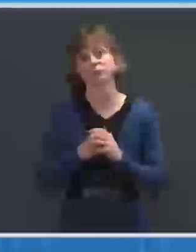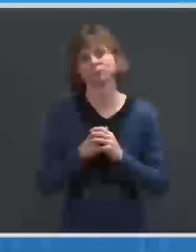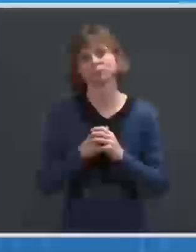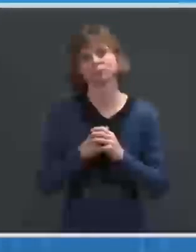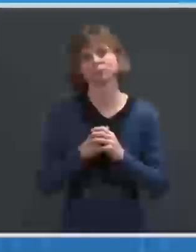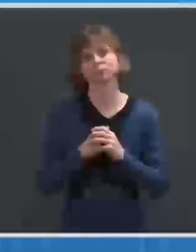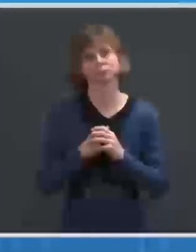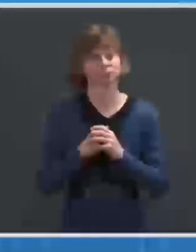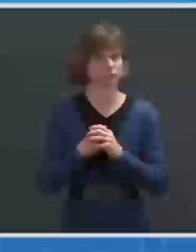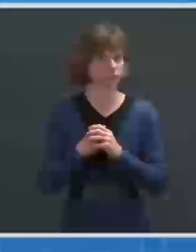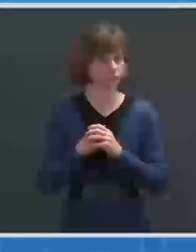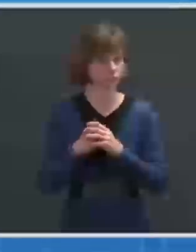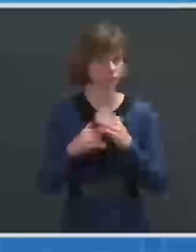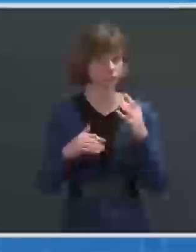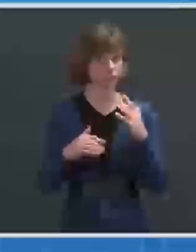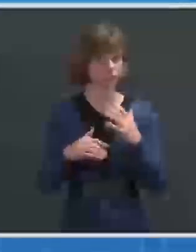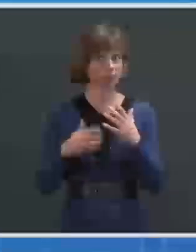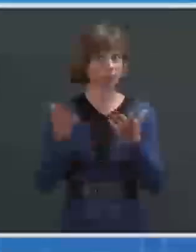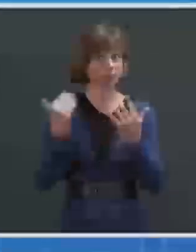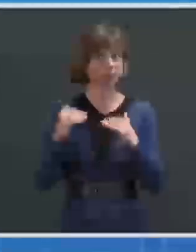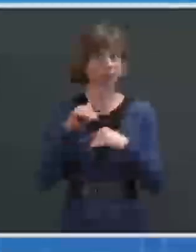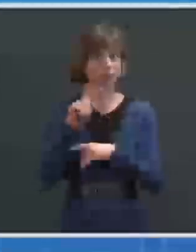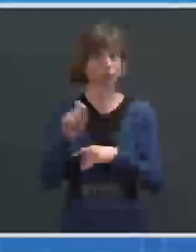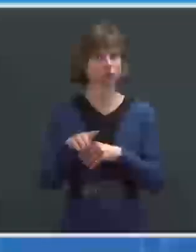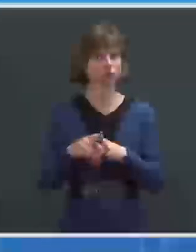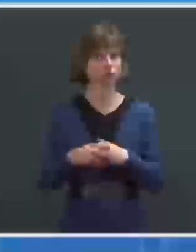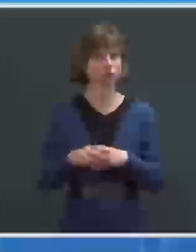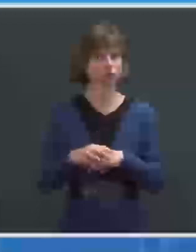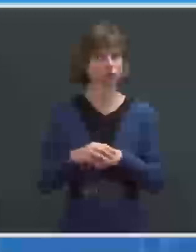Great. Next question will go to Lori Garrett.